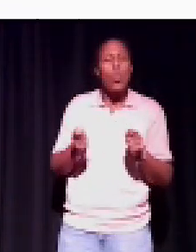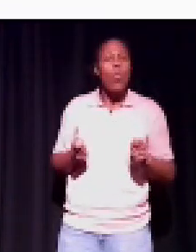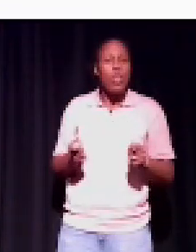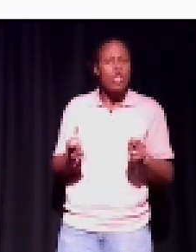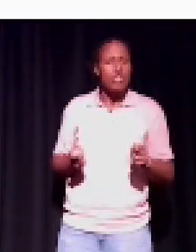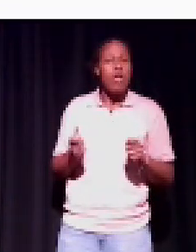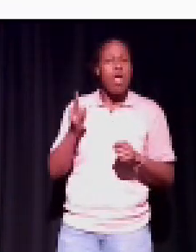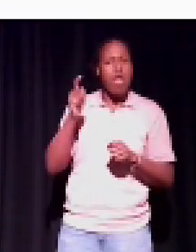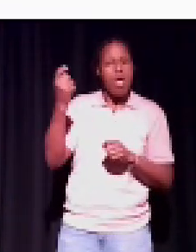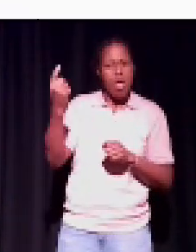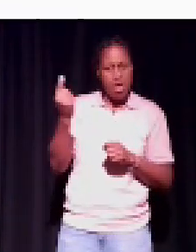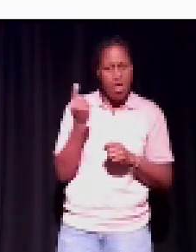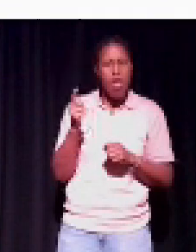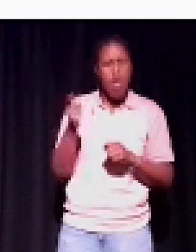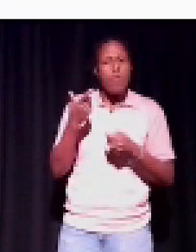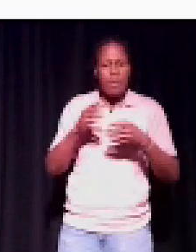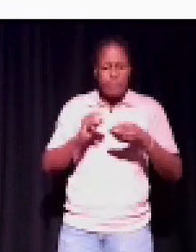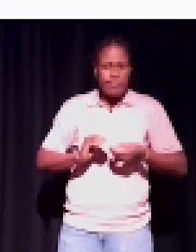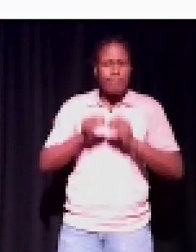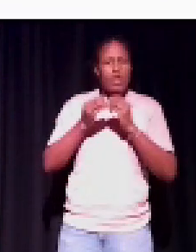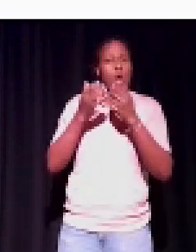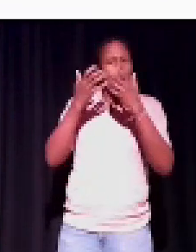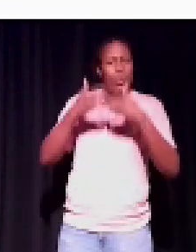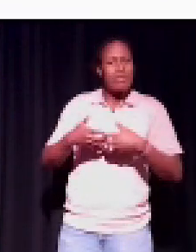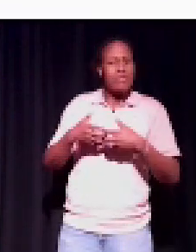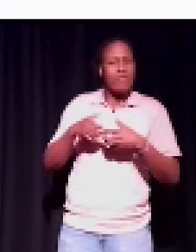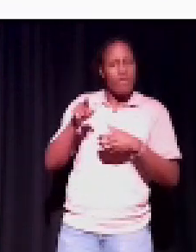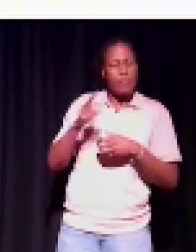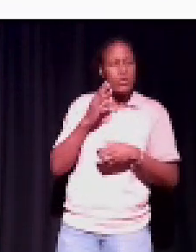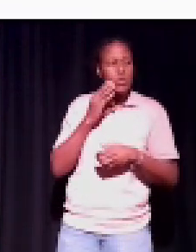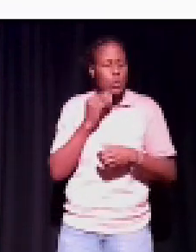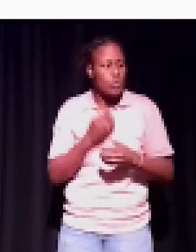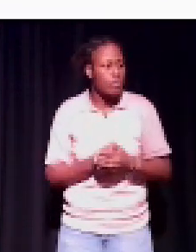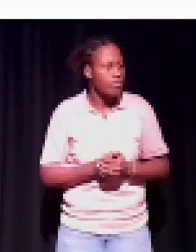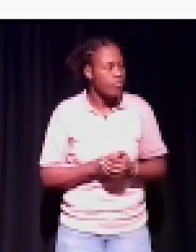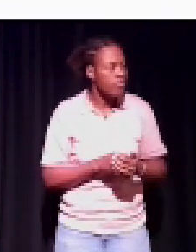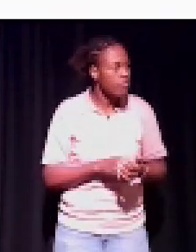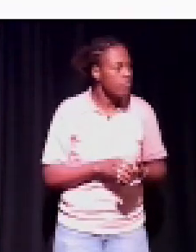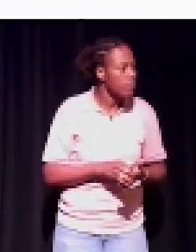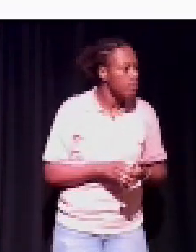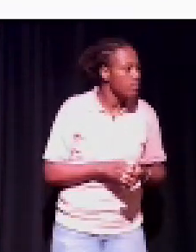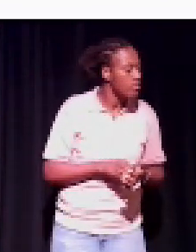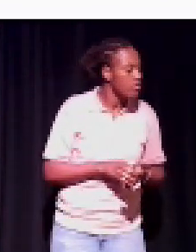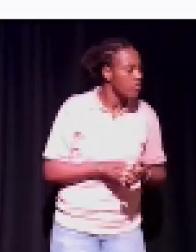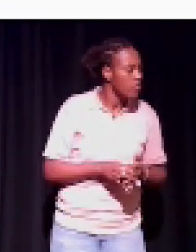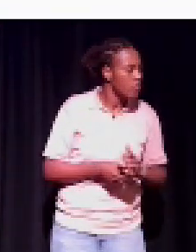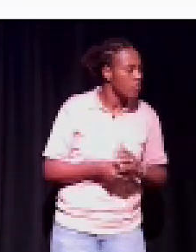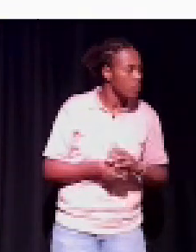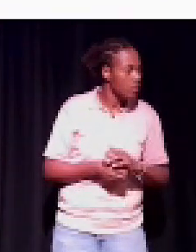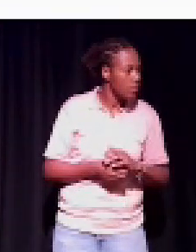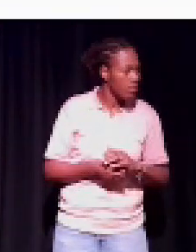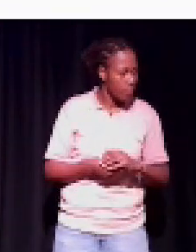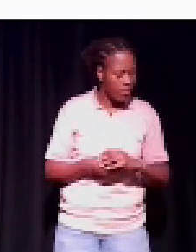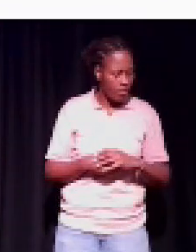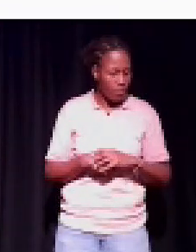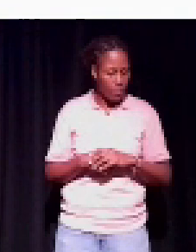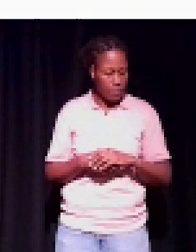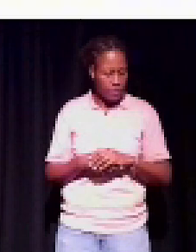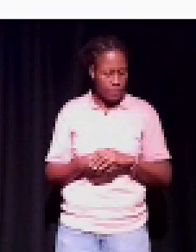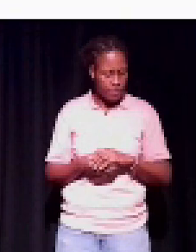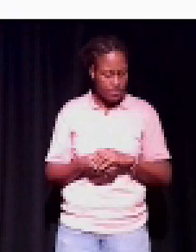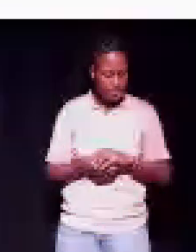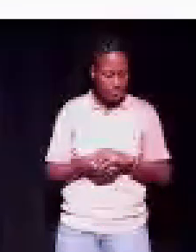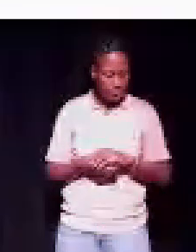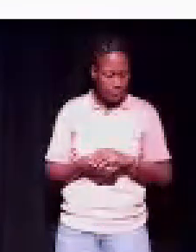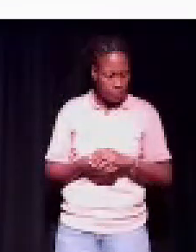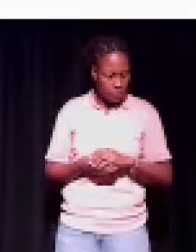think they actually just wanted an electric guitar, so it wasn't necessarily the best choice, but it did meet their needs.